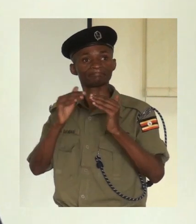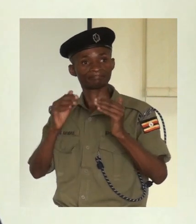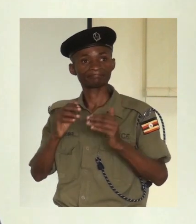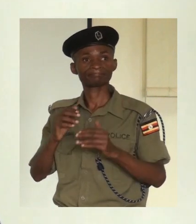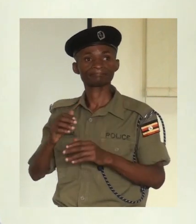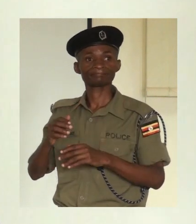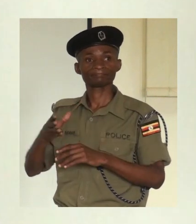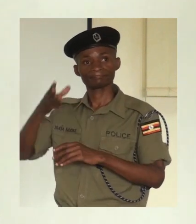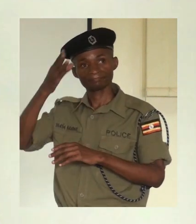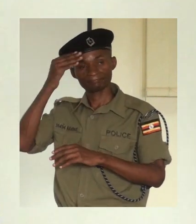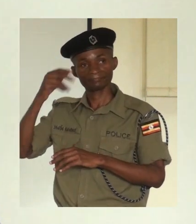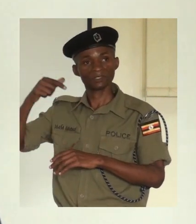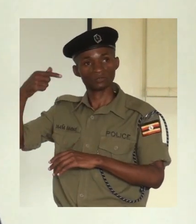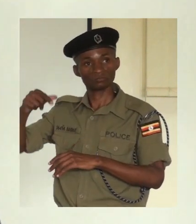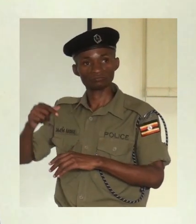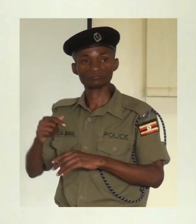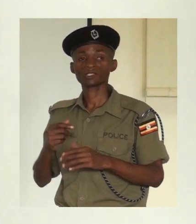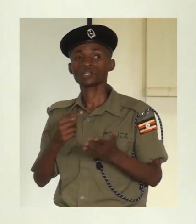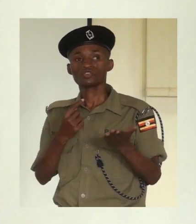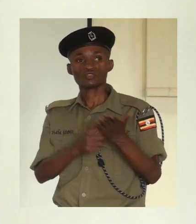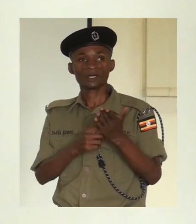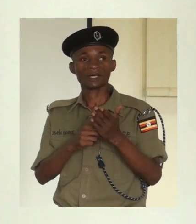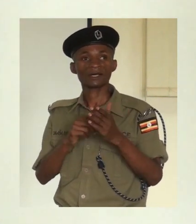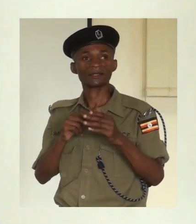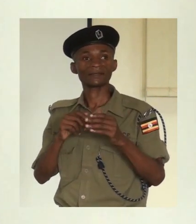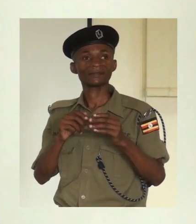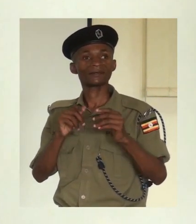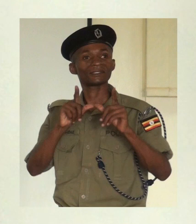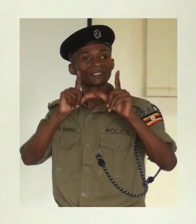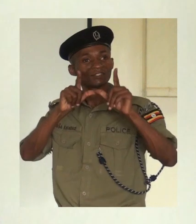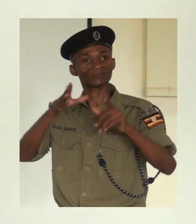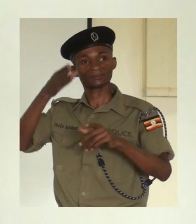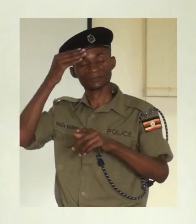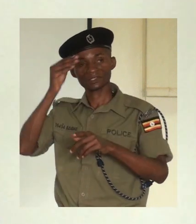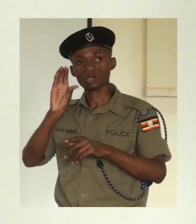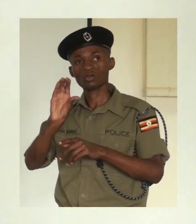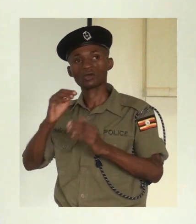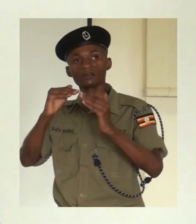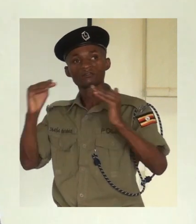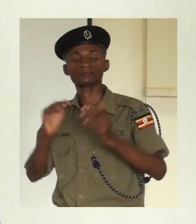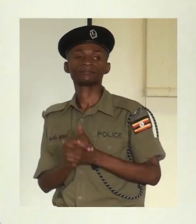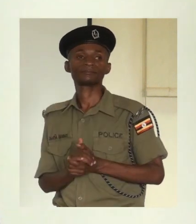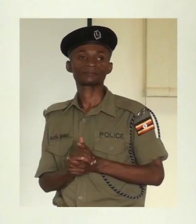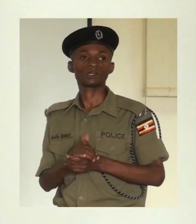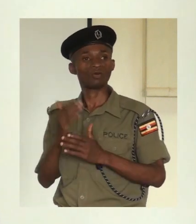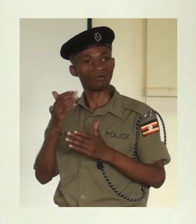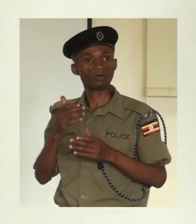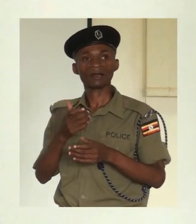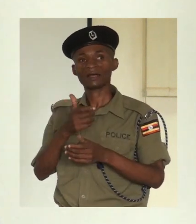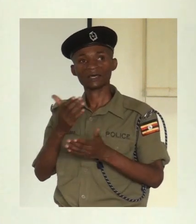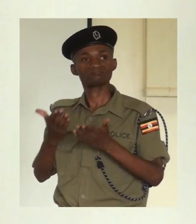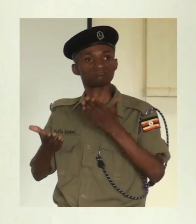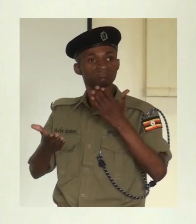academic qualification of a Uganda Certificate of Education, that is O-level certificate, or its equivalent